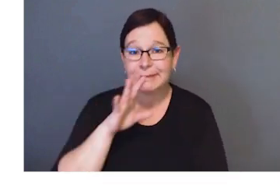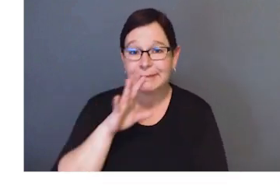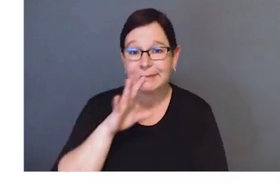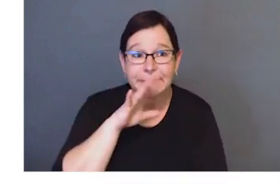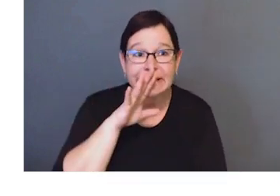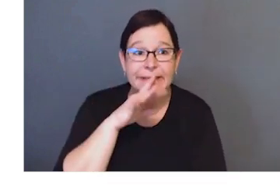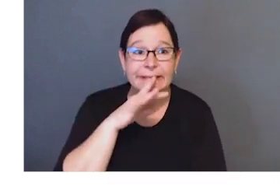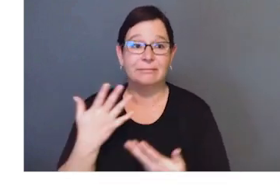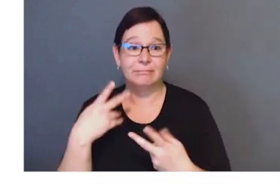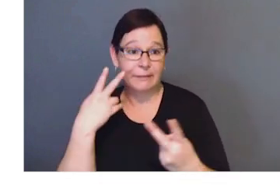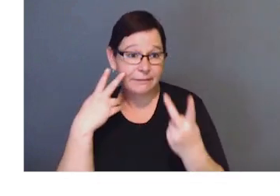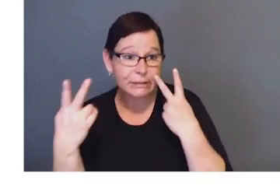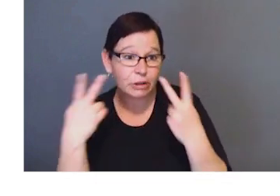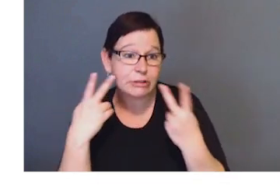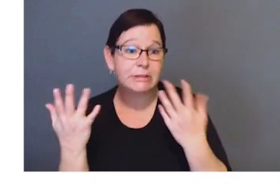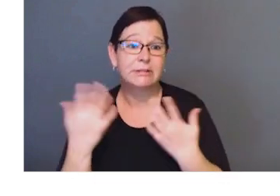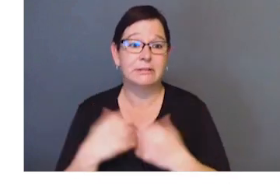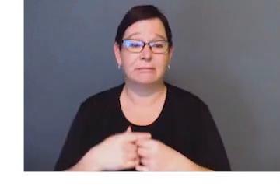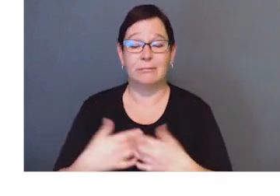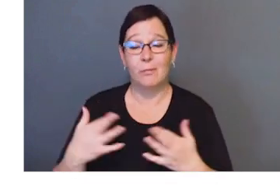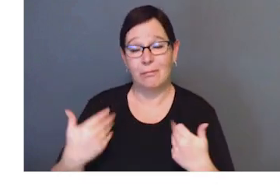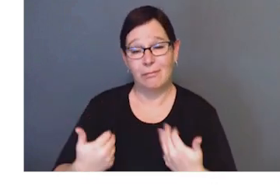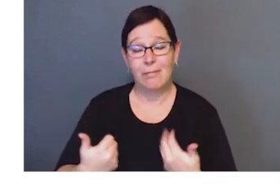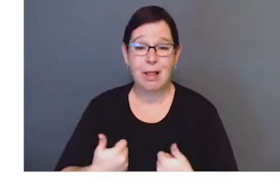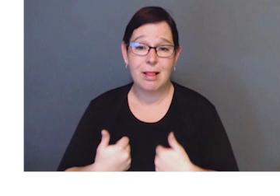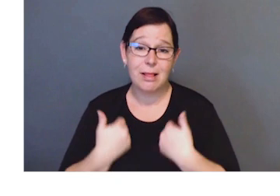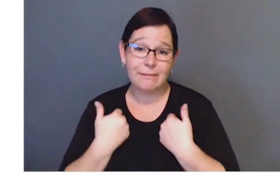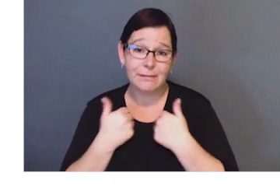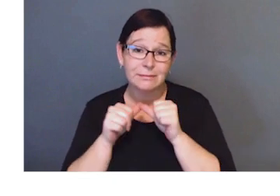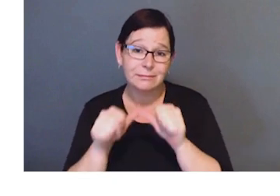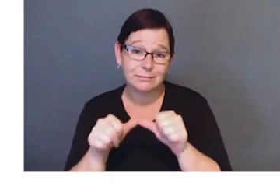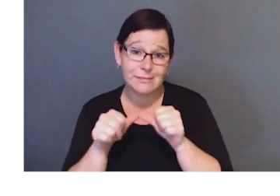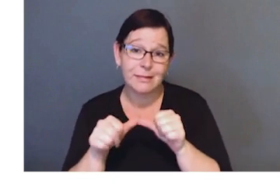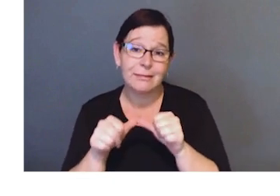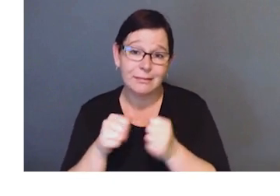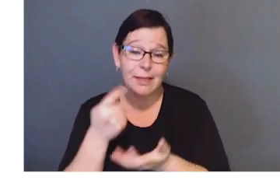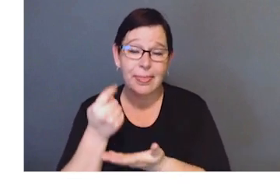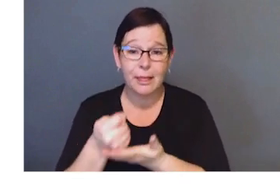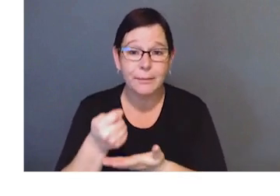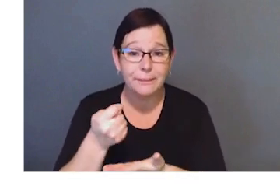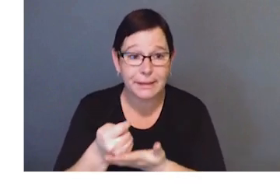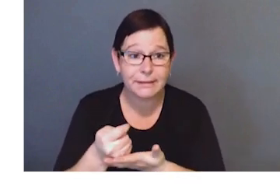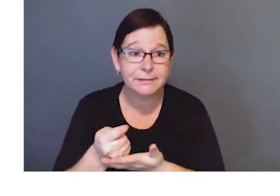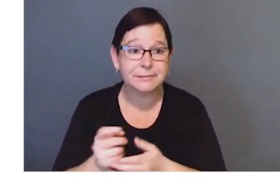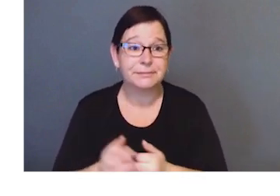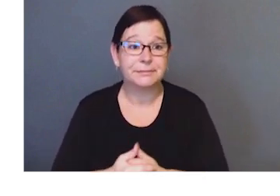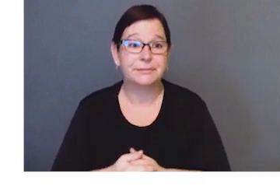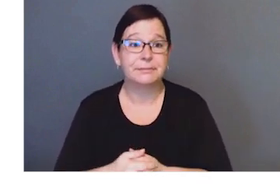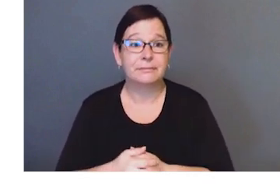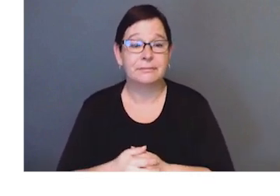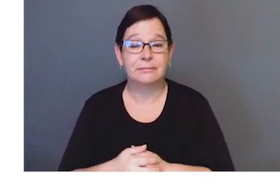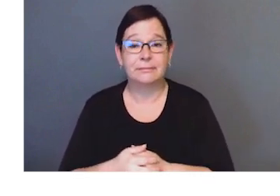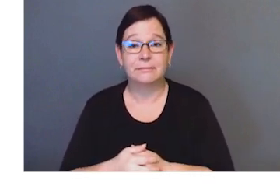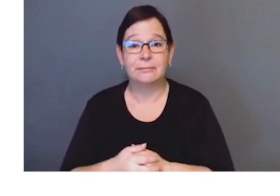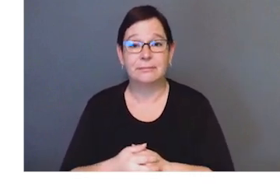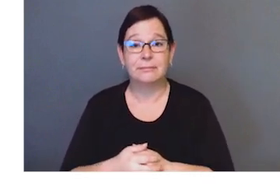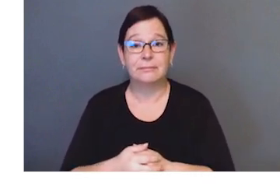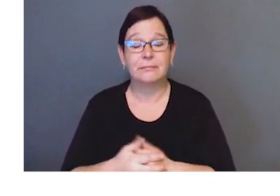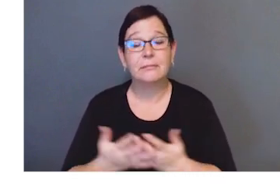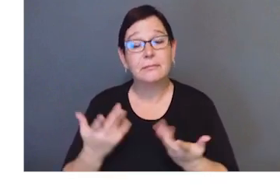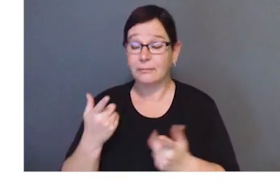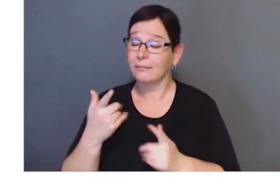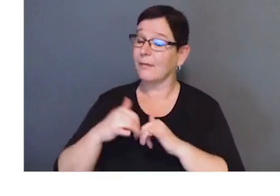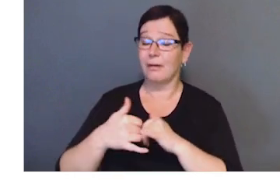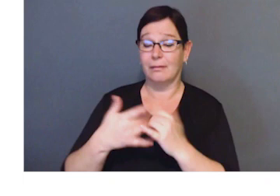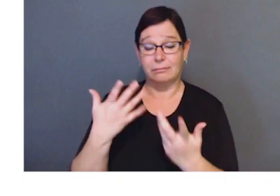vision, and life-sustaining therapy. To be eligible for the DTC,